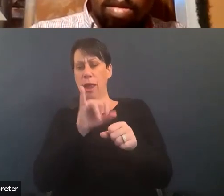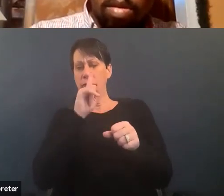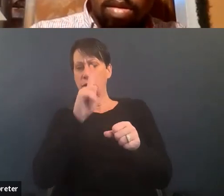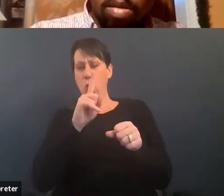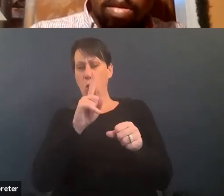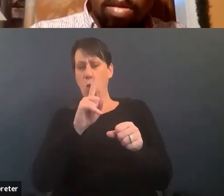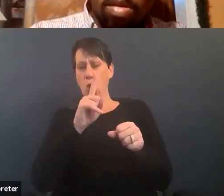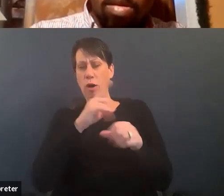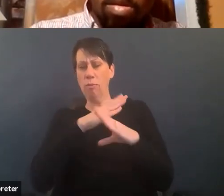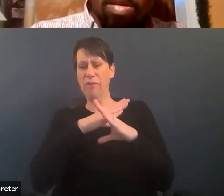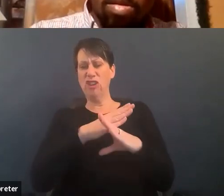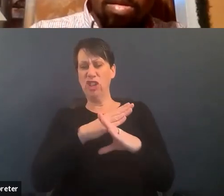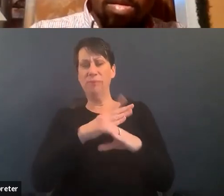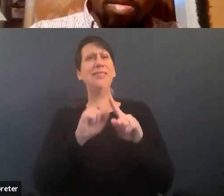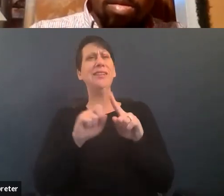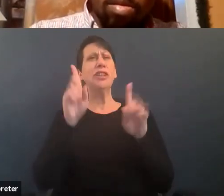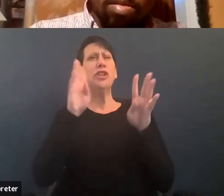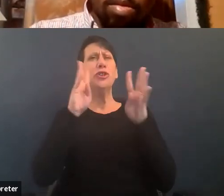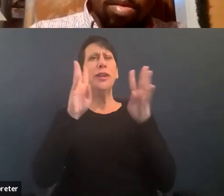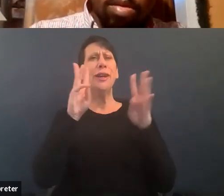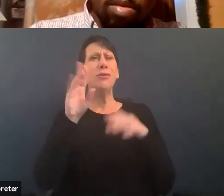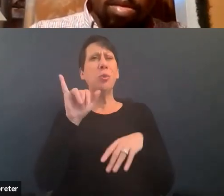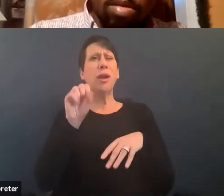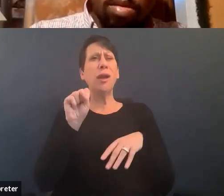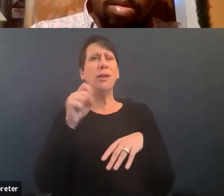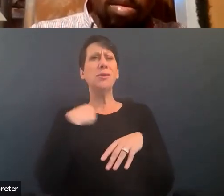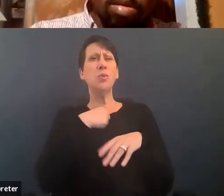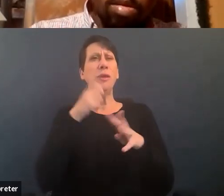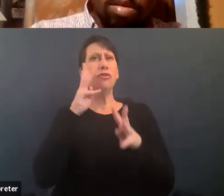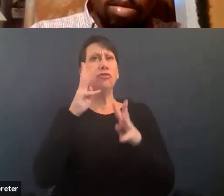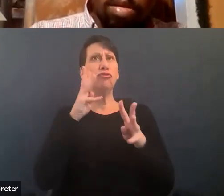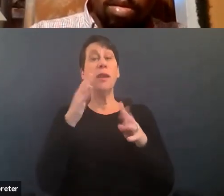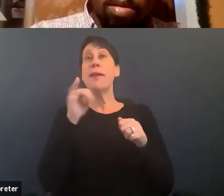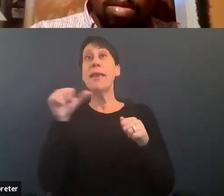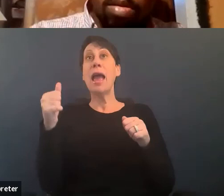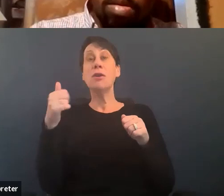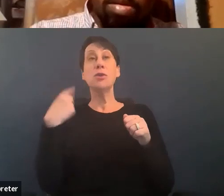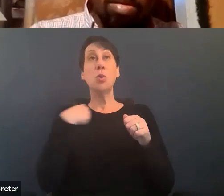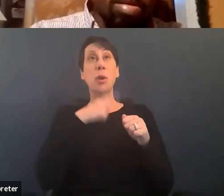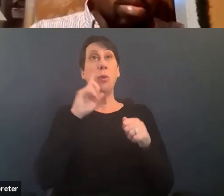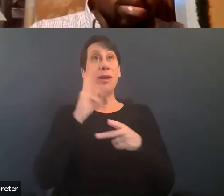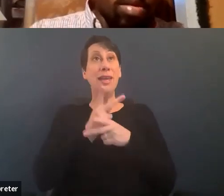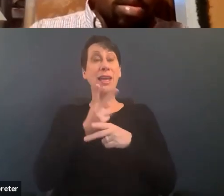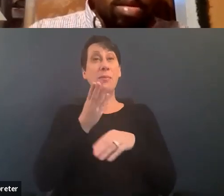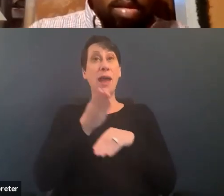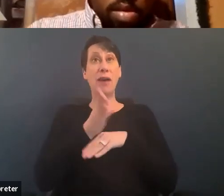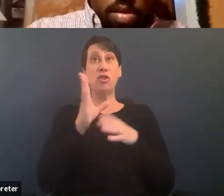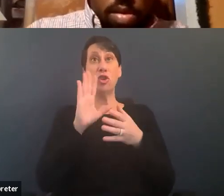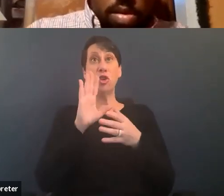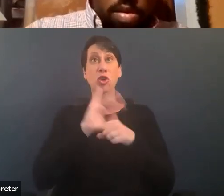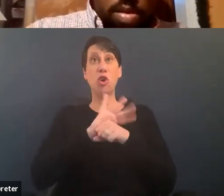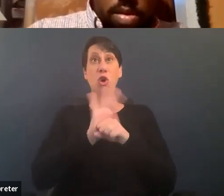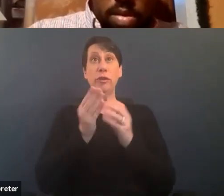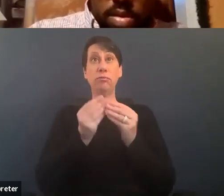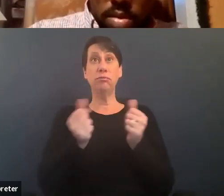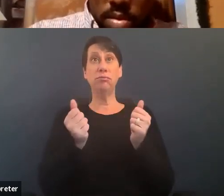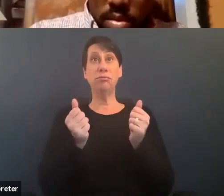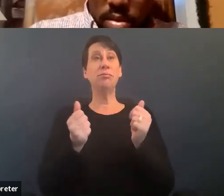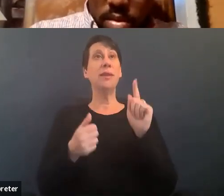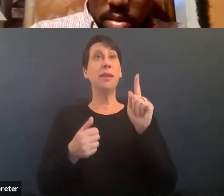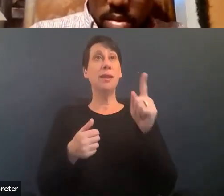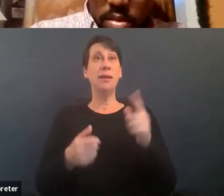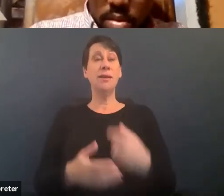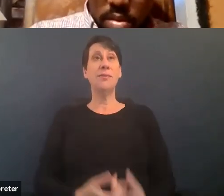Anything else that we'll keep after the pandemic is over with? I think I'd like to keep putting